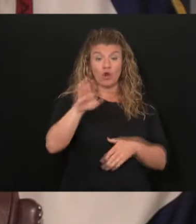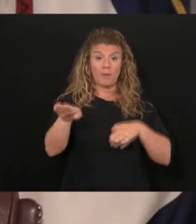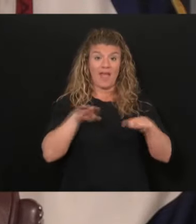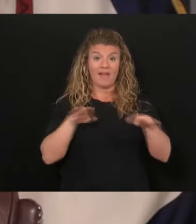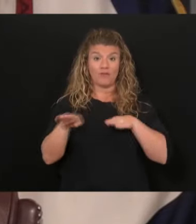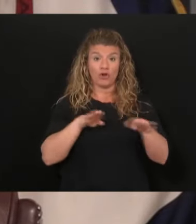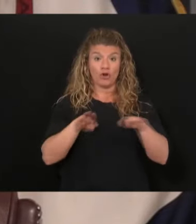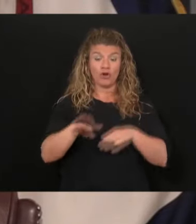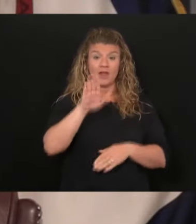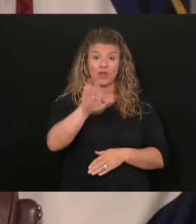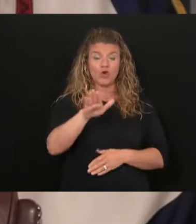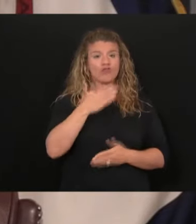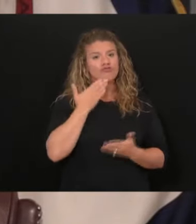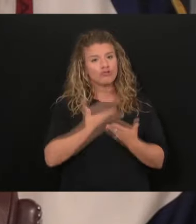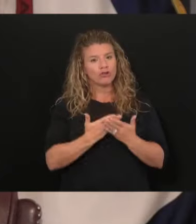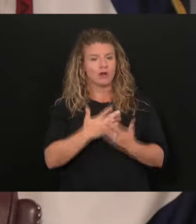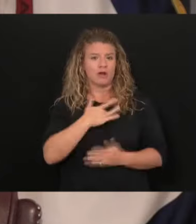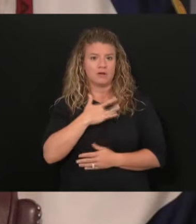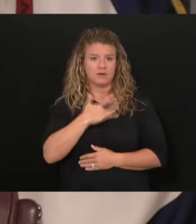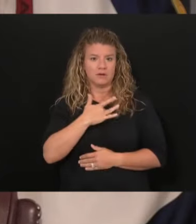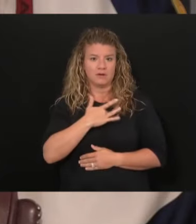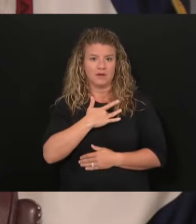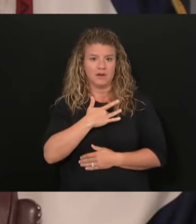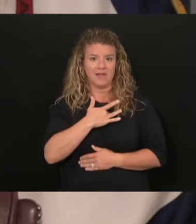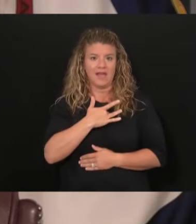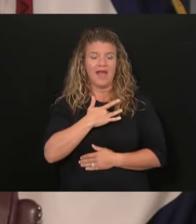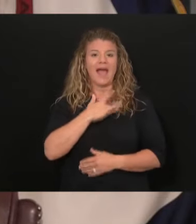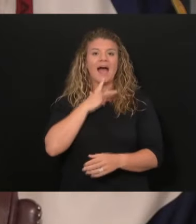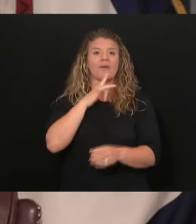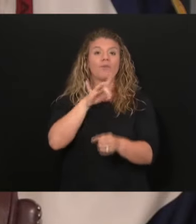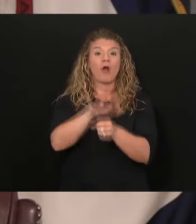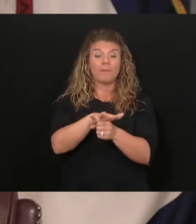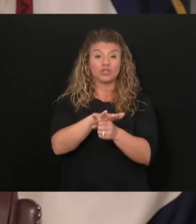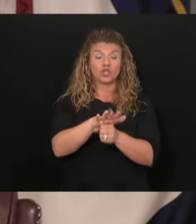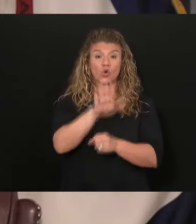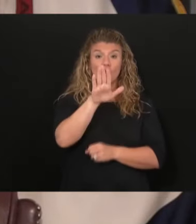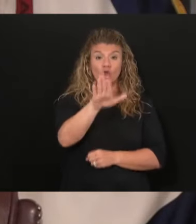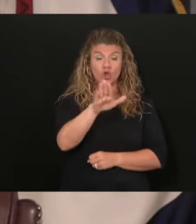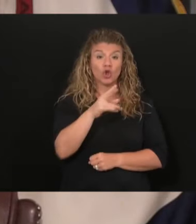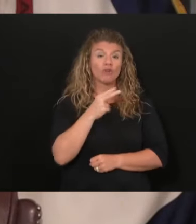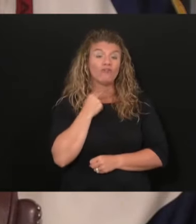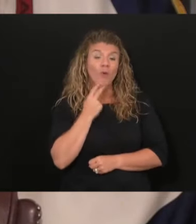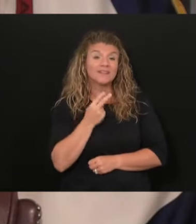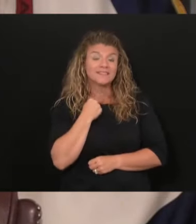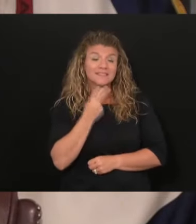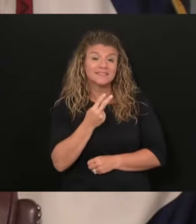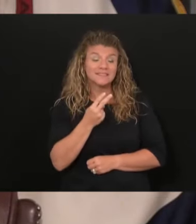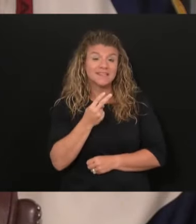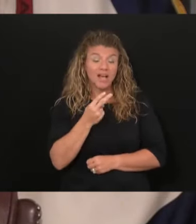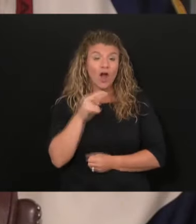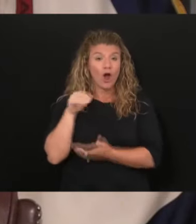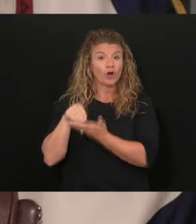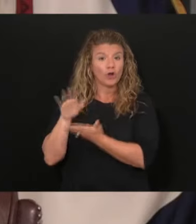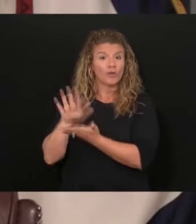goodness. And I will promise you that your voices will be duly noted.